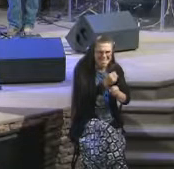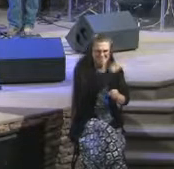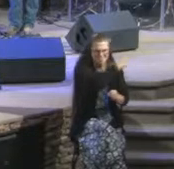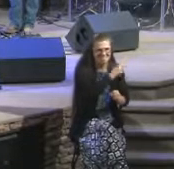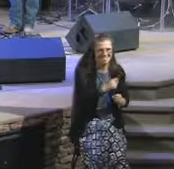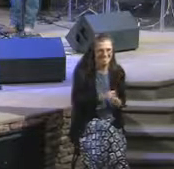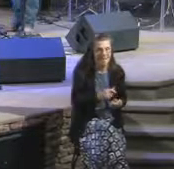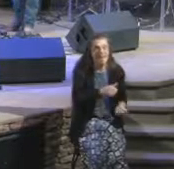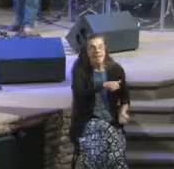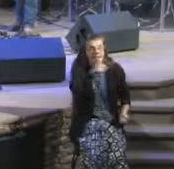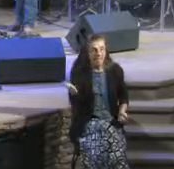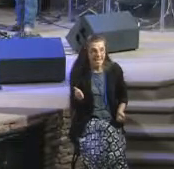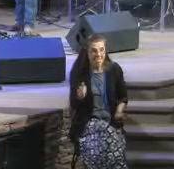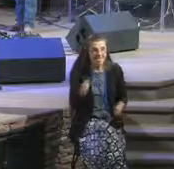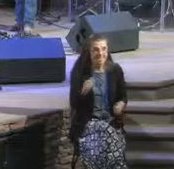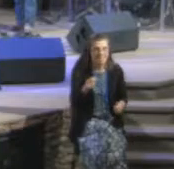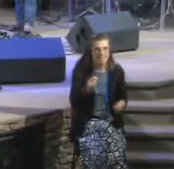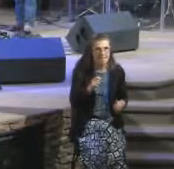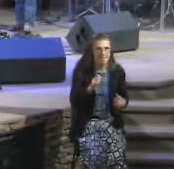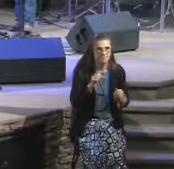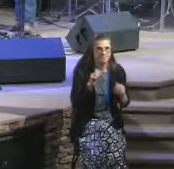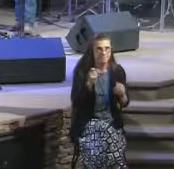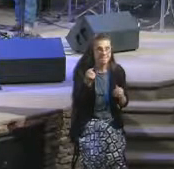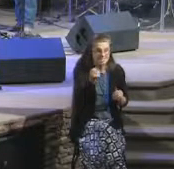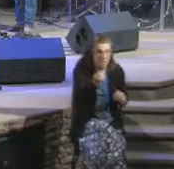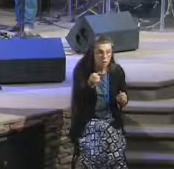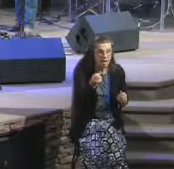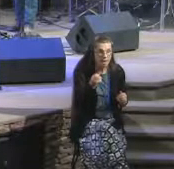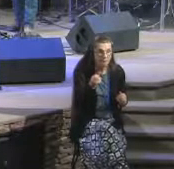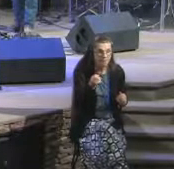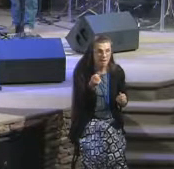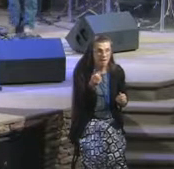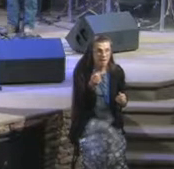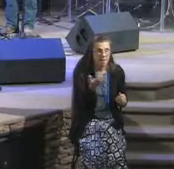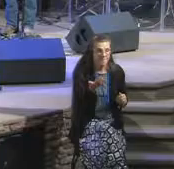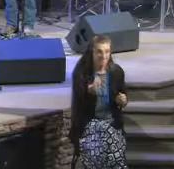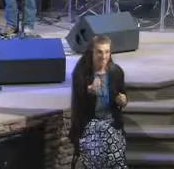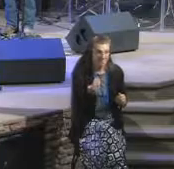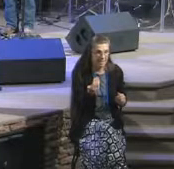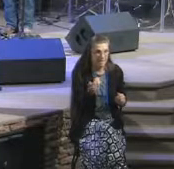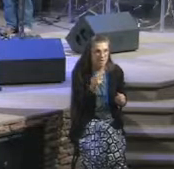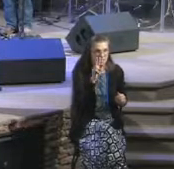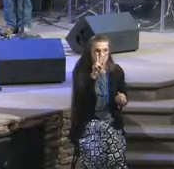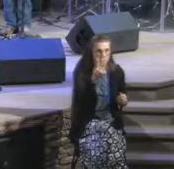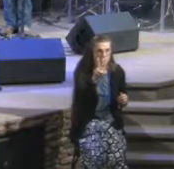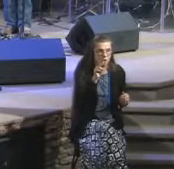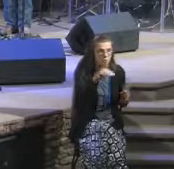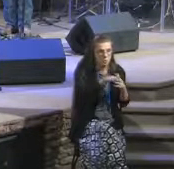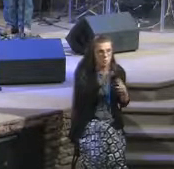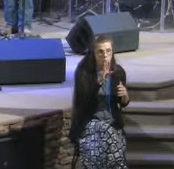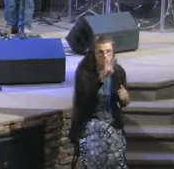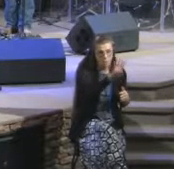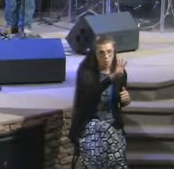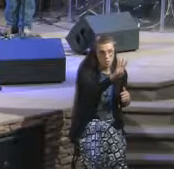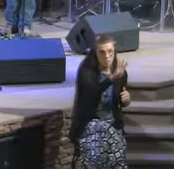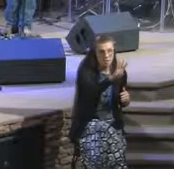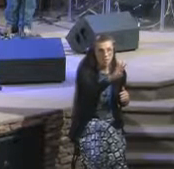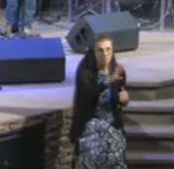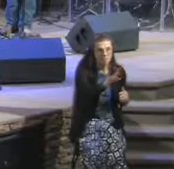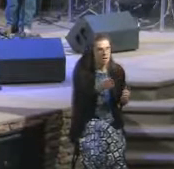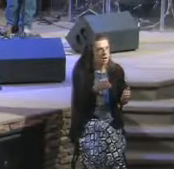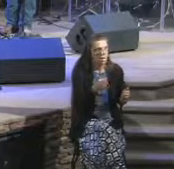happen next Saturday on October the 15th. It'll be from 2 to 4 p.m. They said, please don't,